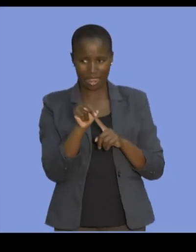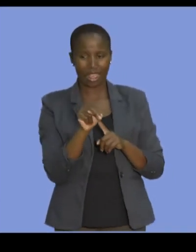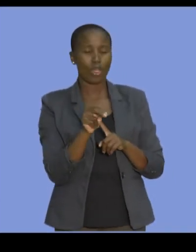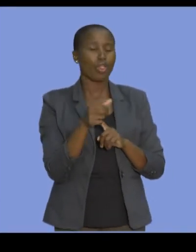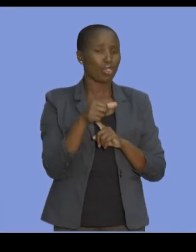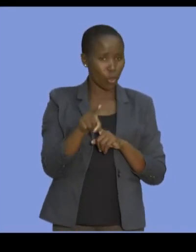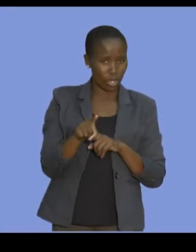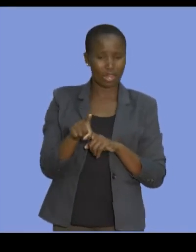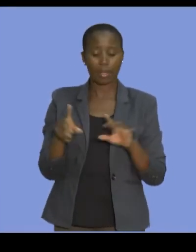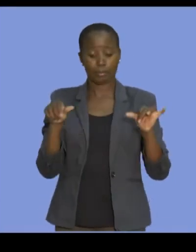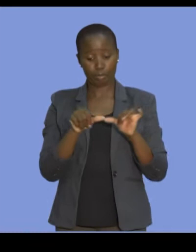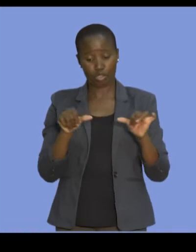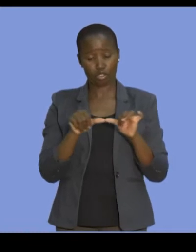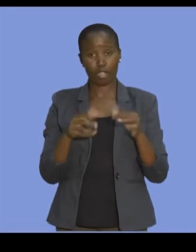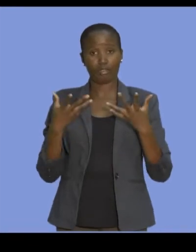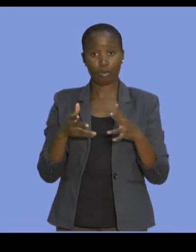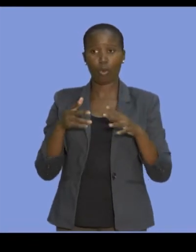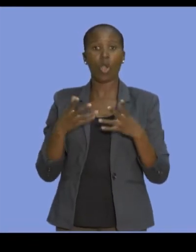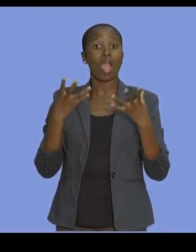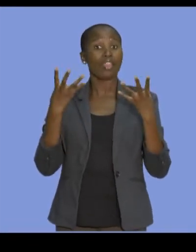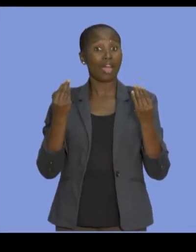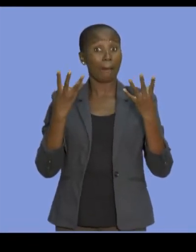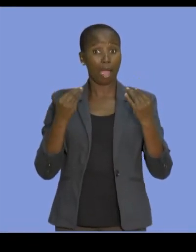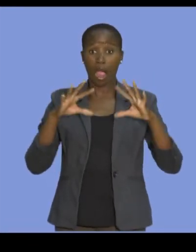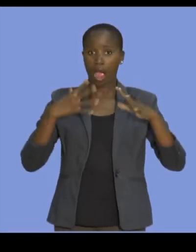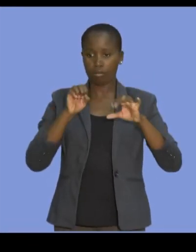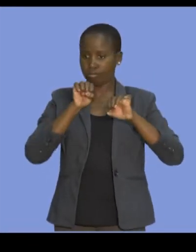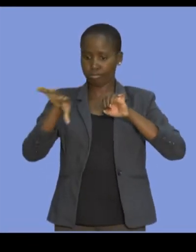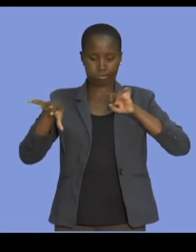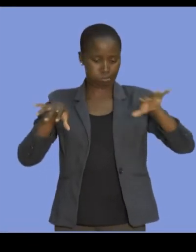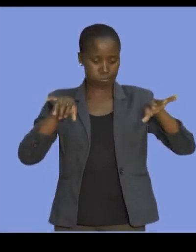of dispersion, how the data is scattered,